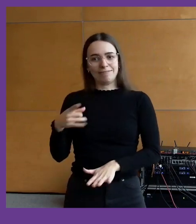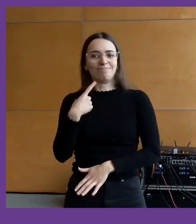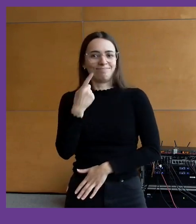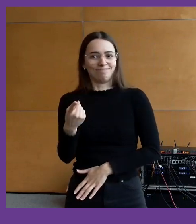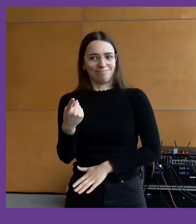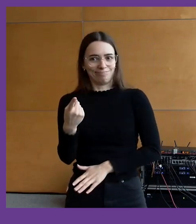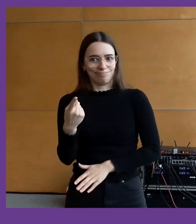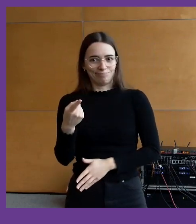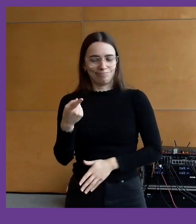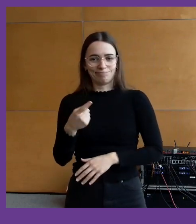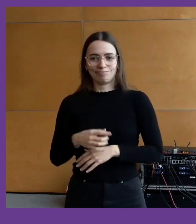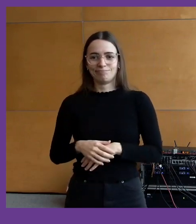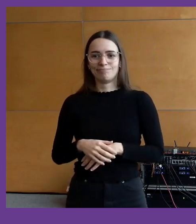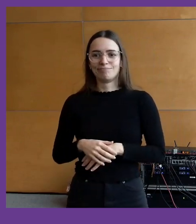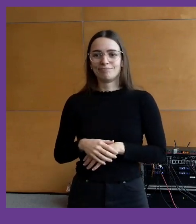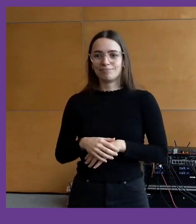enjoyment of